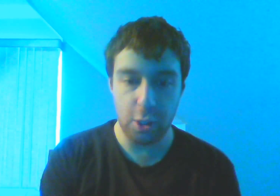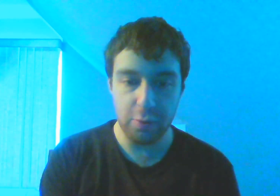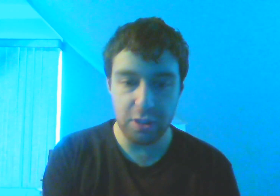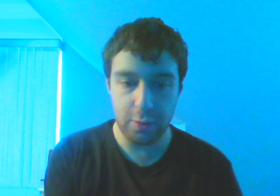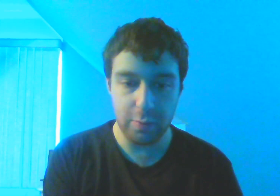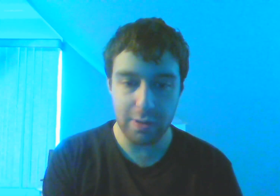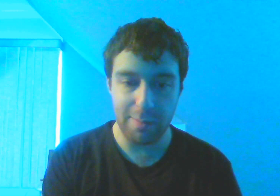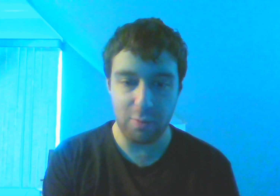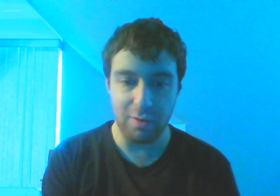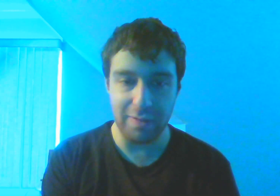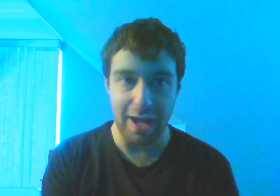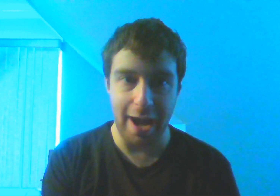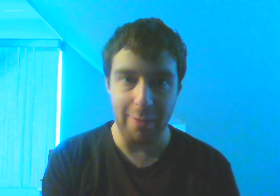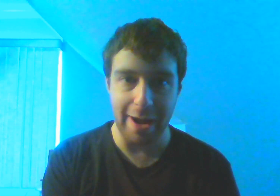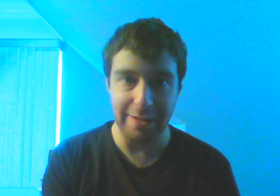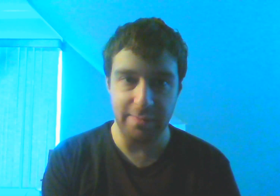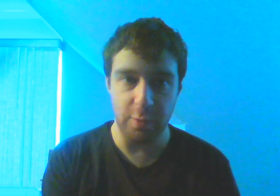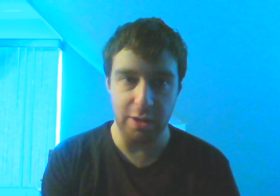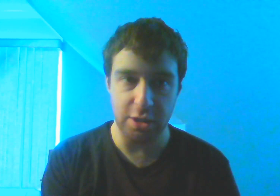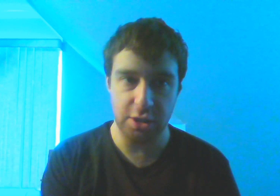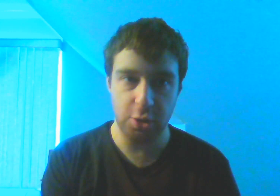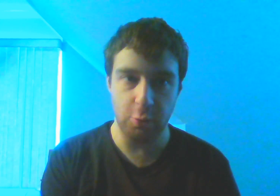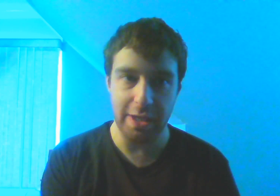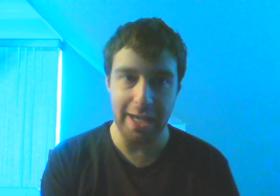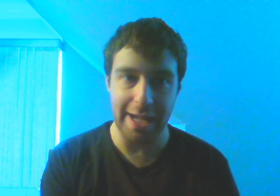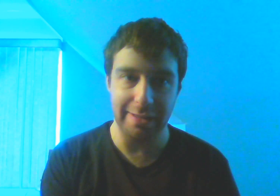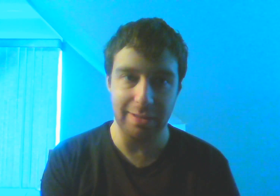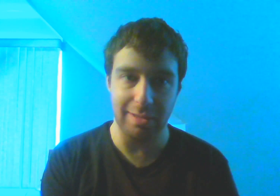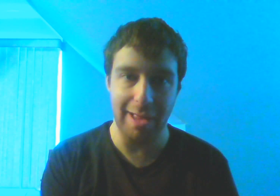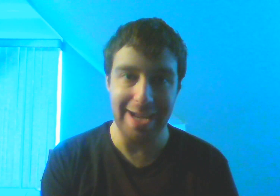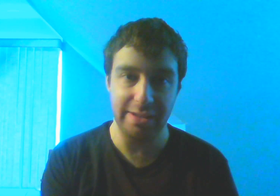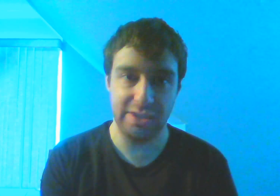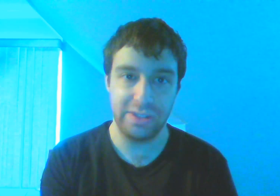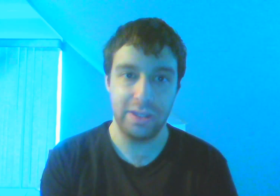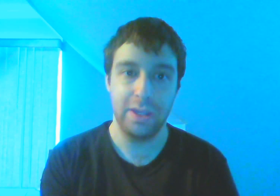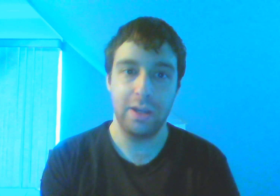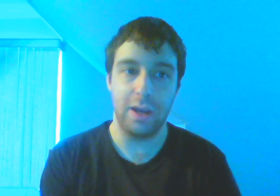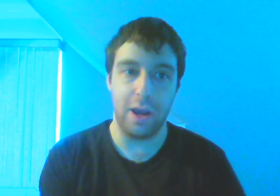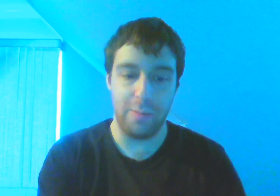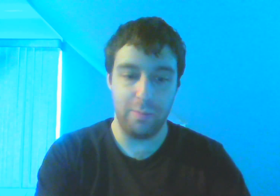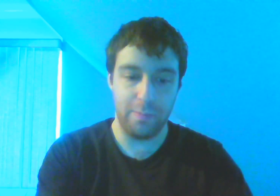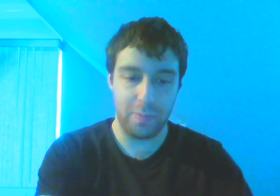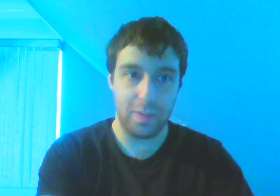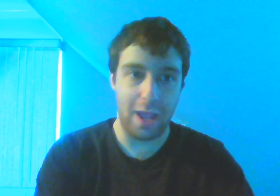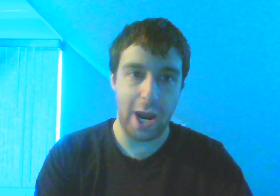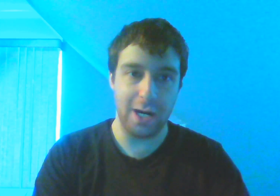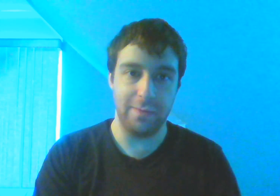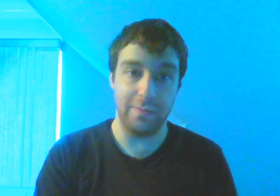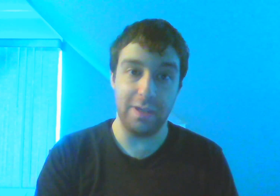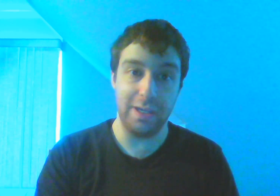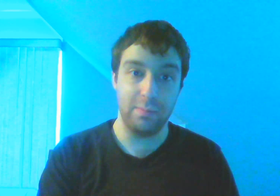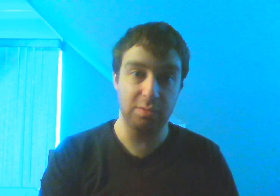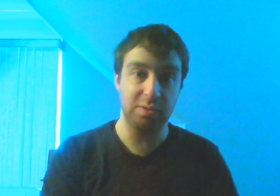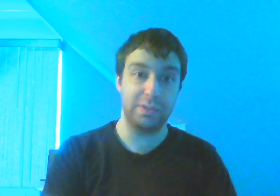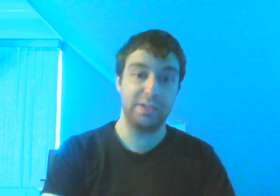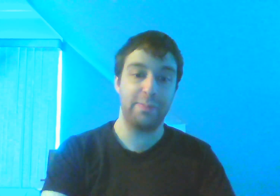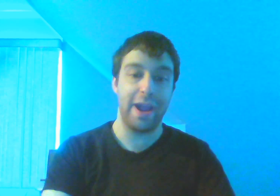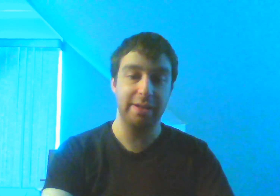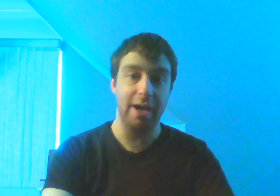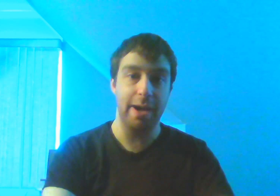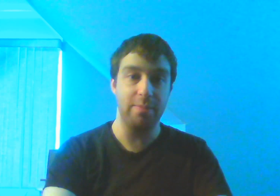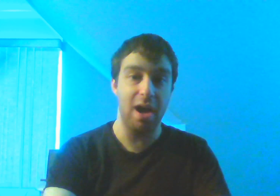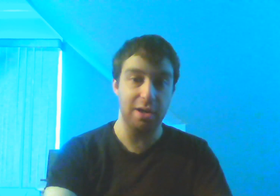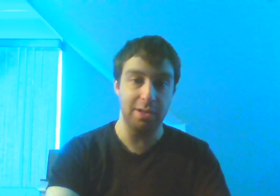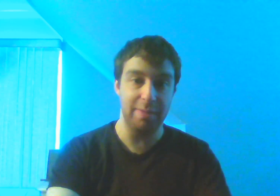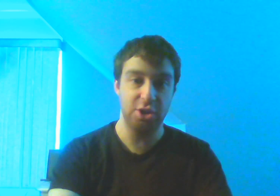will show you a couple of the highlights if you are just joining in late. Out of the most